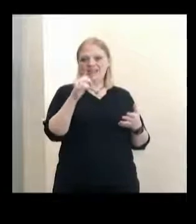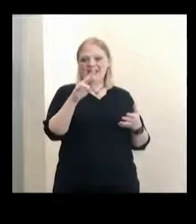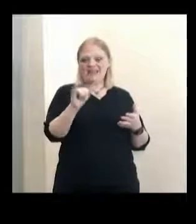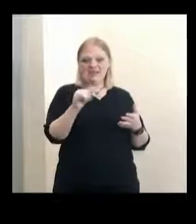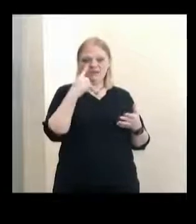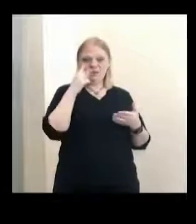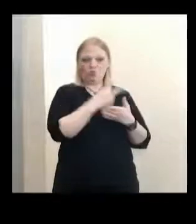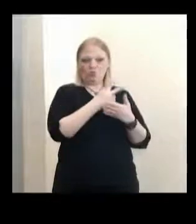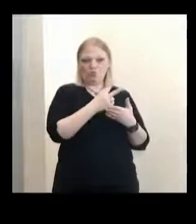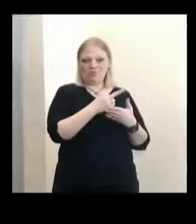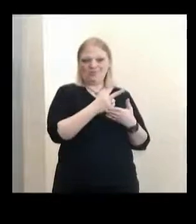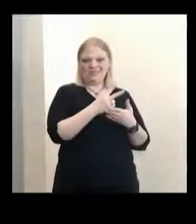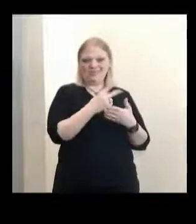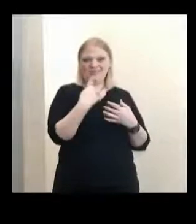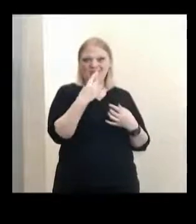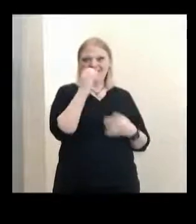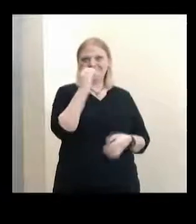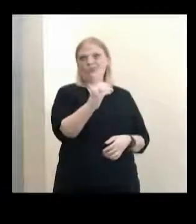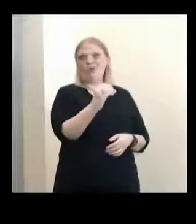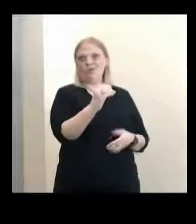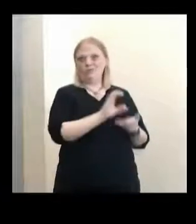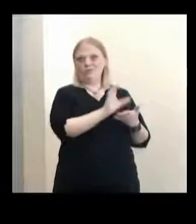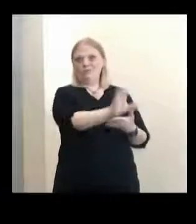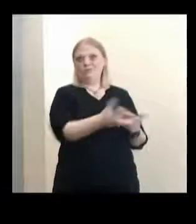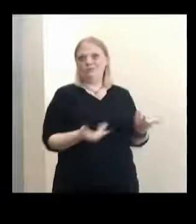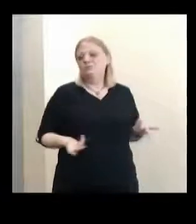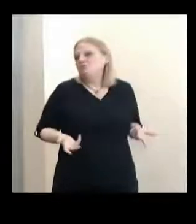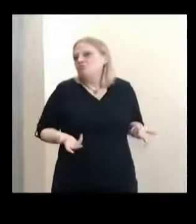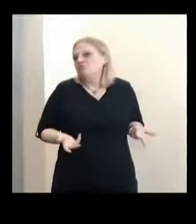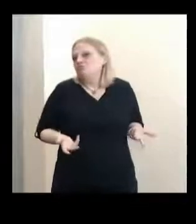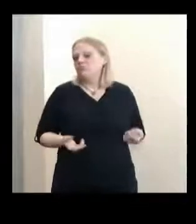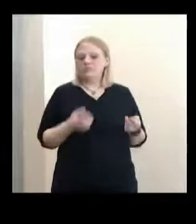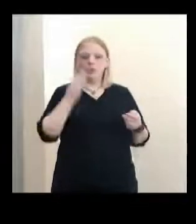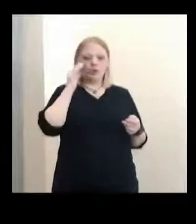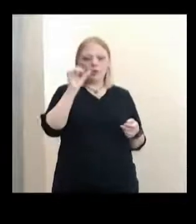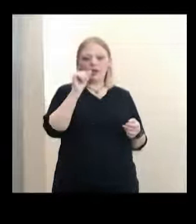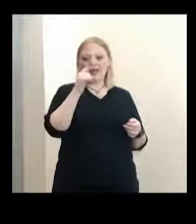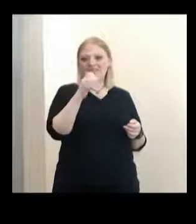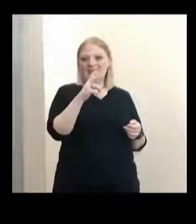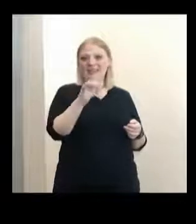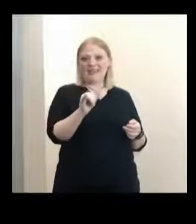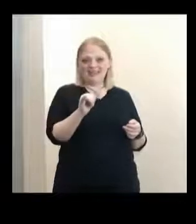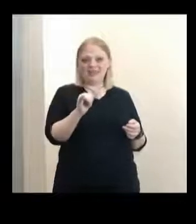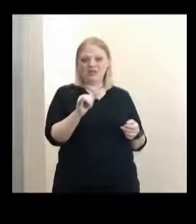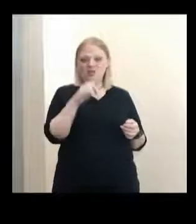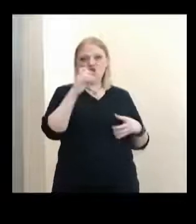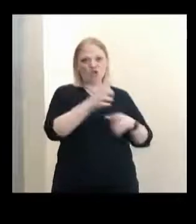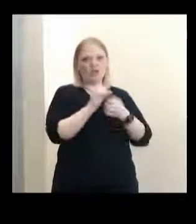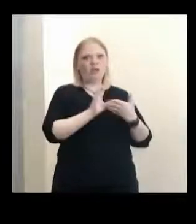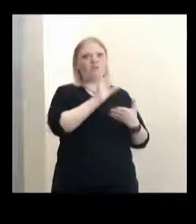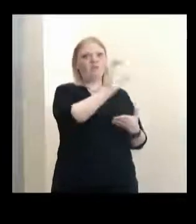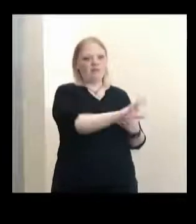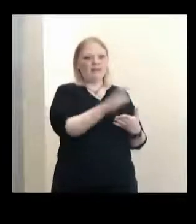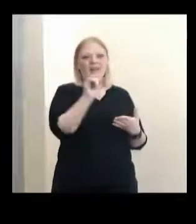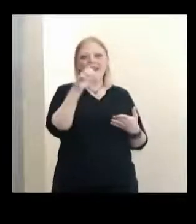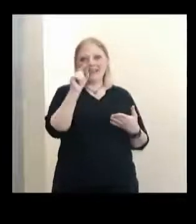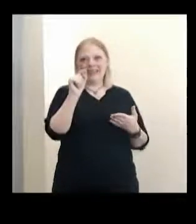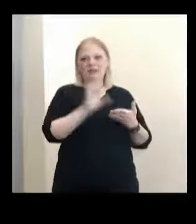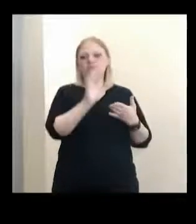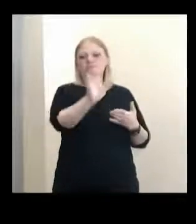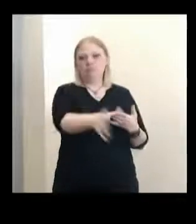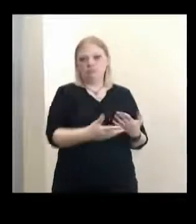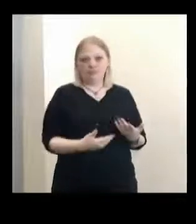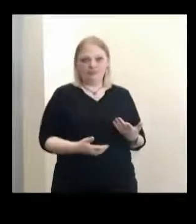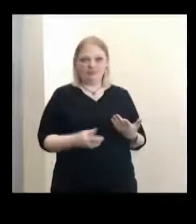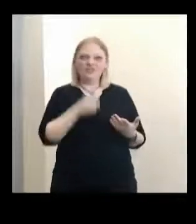received 0. So I do know that Allegheny County was slated to receive more, and I believe Cattaraugus County. It wouldn't have made